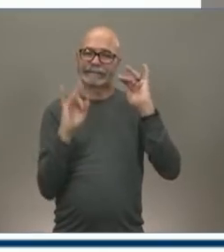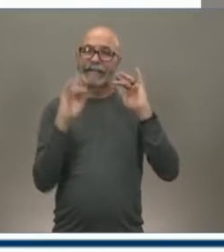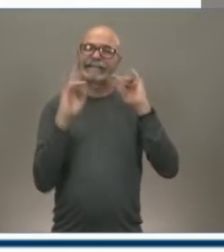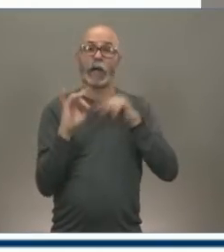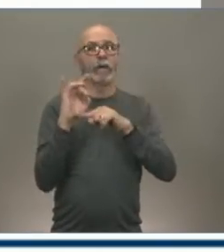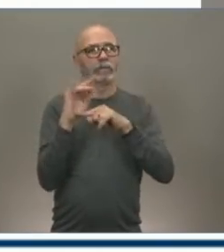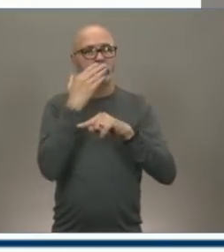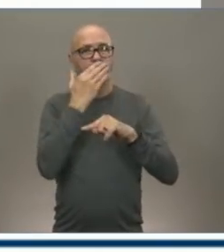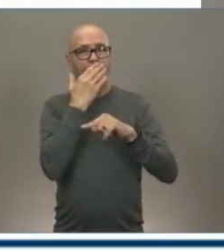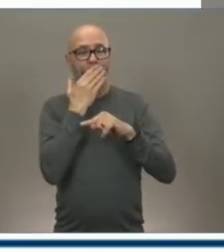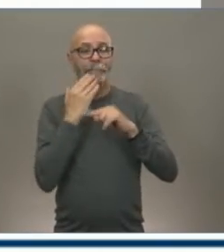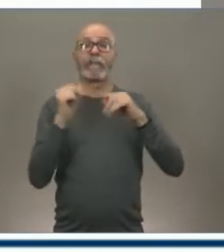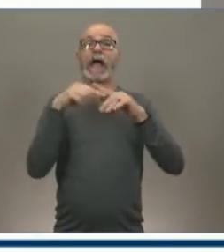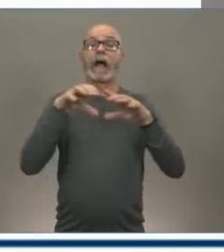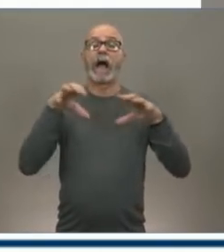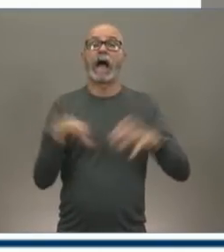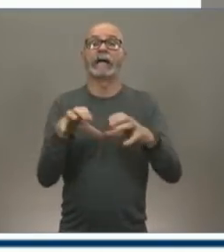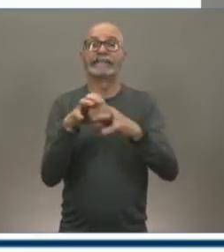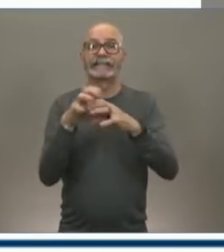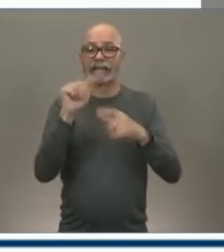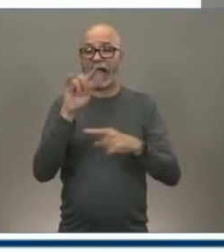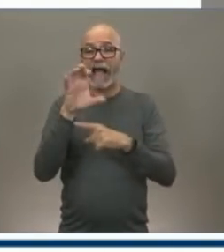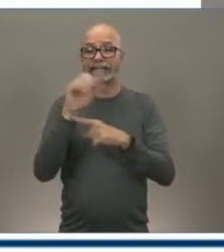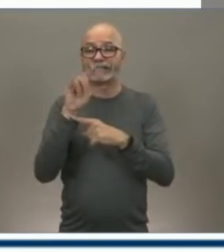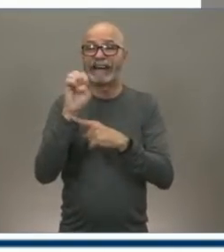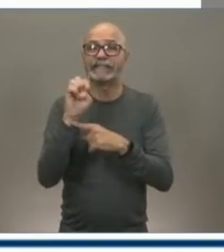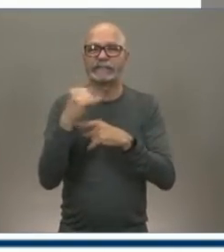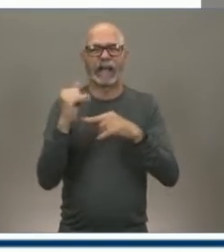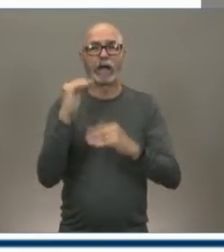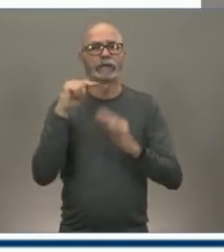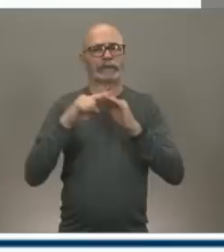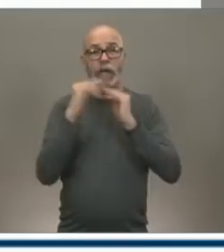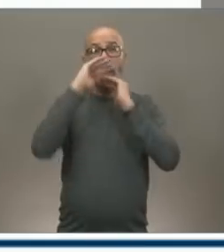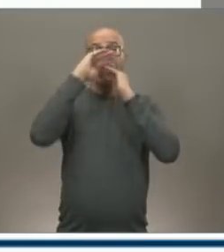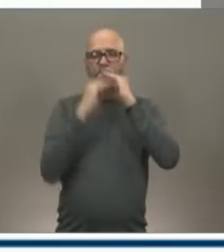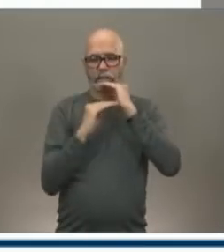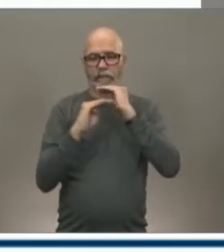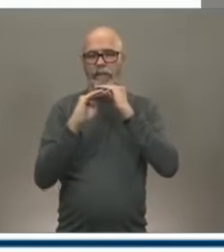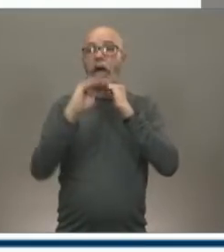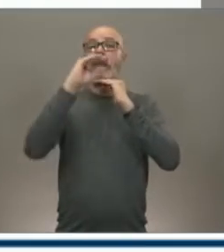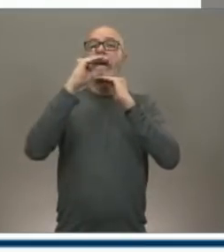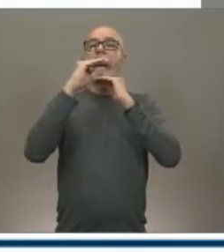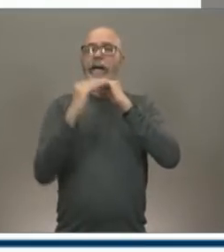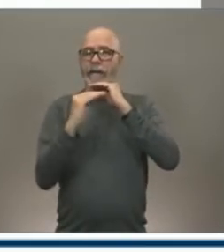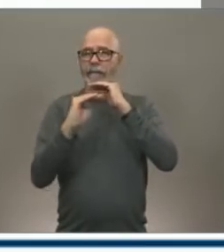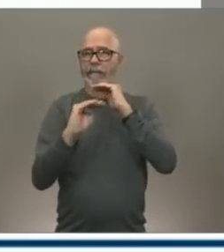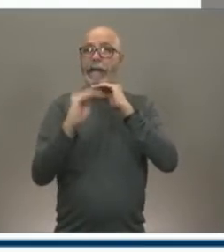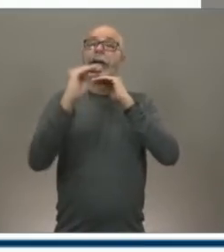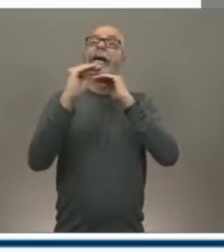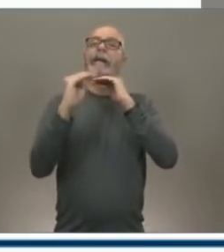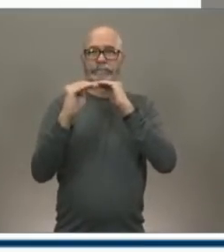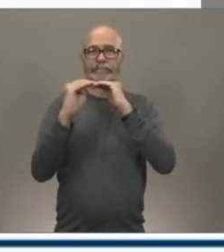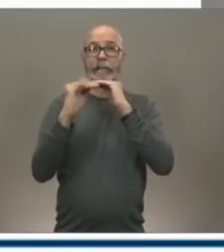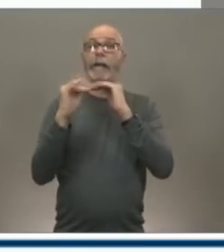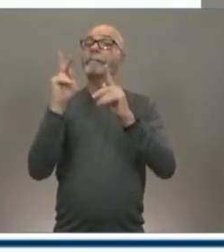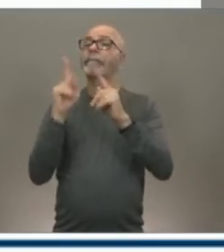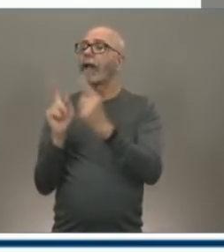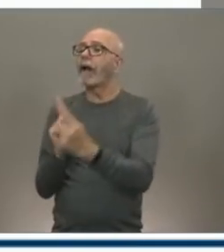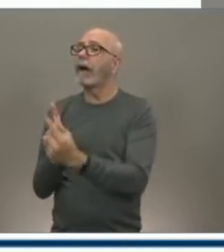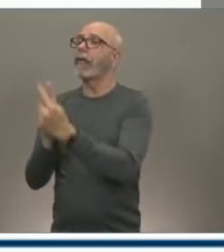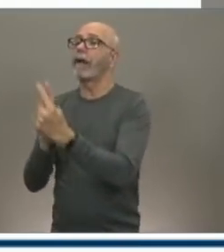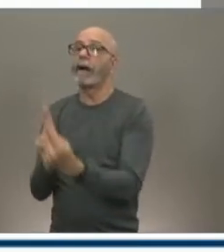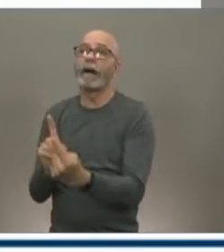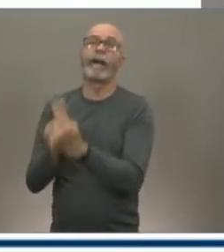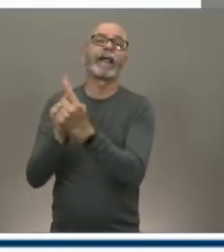digits and is also slowly going down every day. And the number of close contacts per case has come down